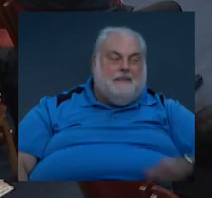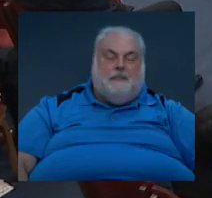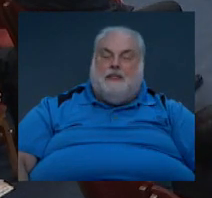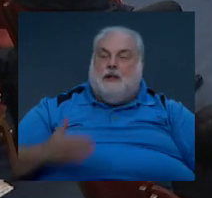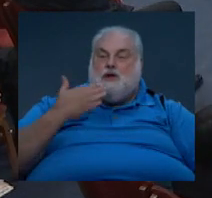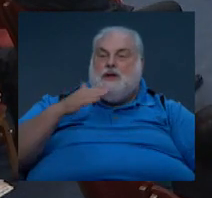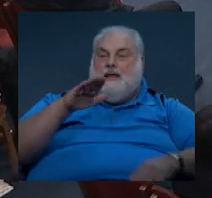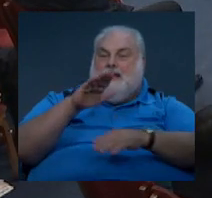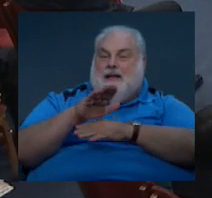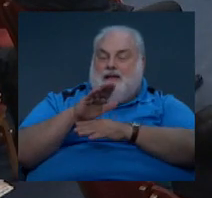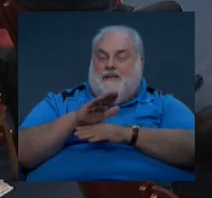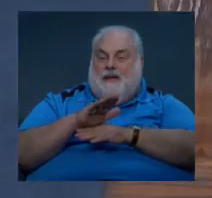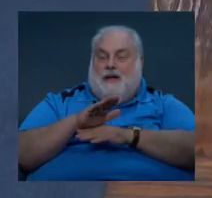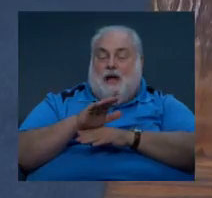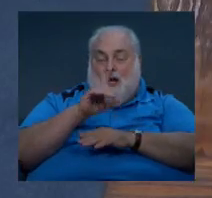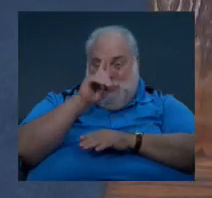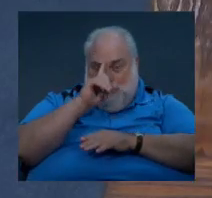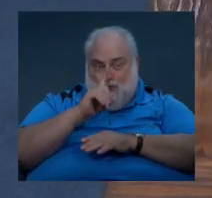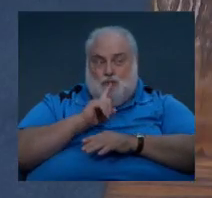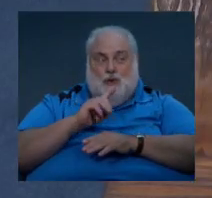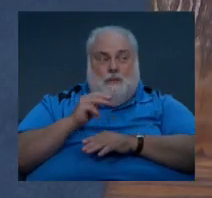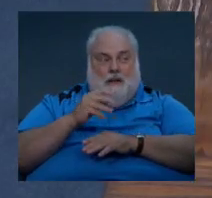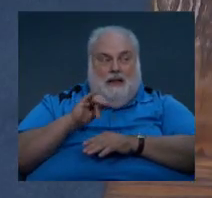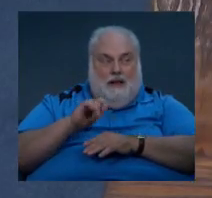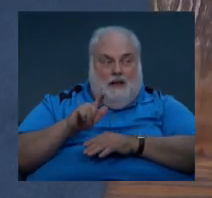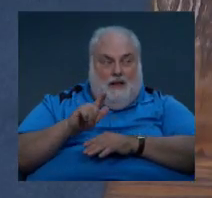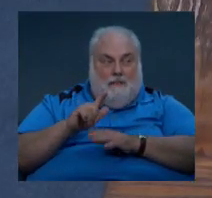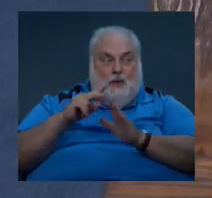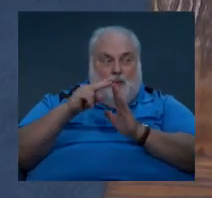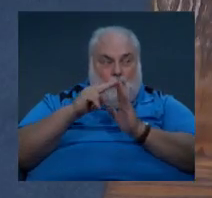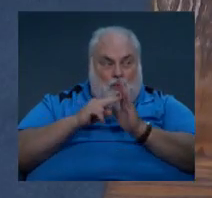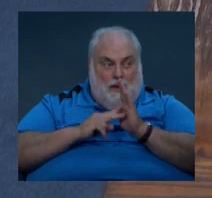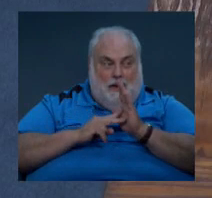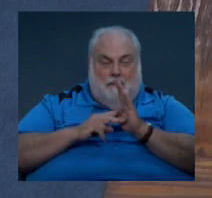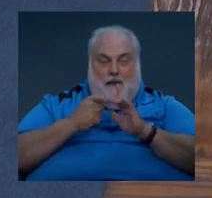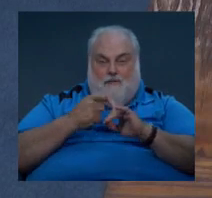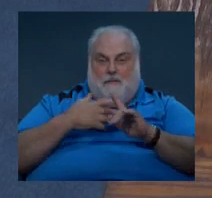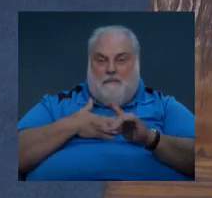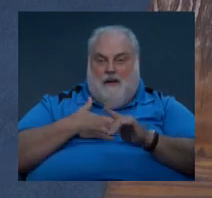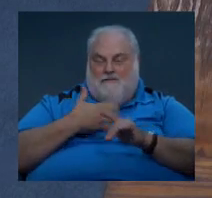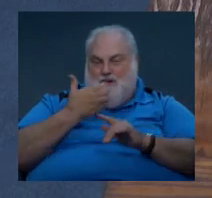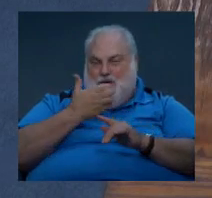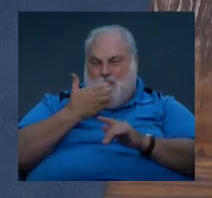Good evening, board. As a true millennial, I'm going to read off of my phone. So